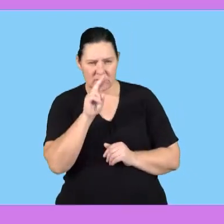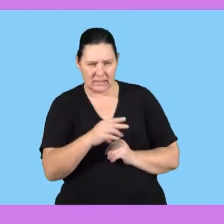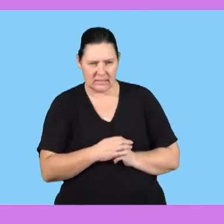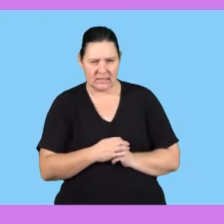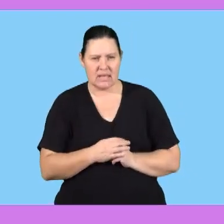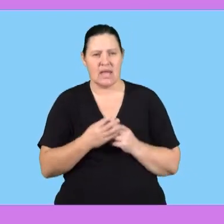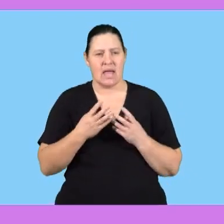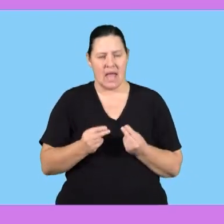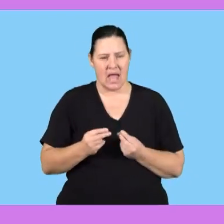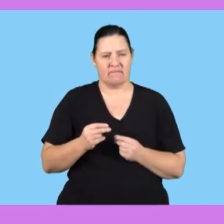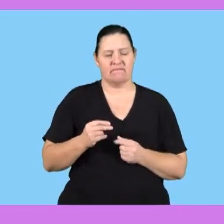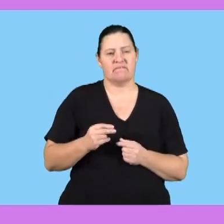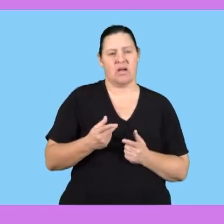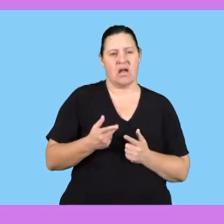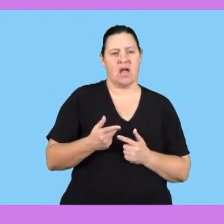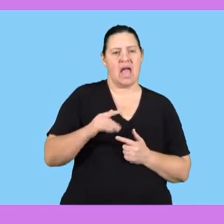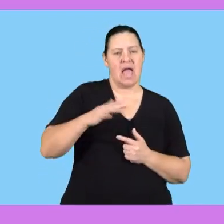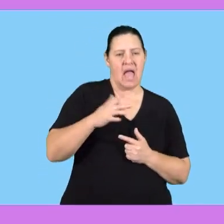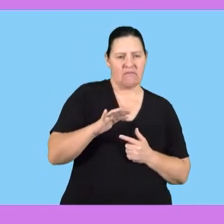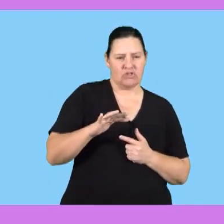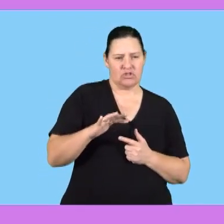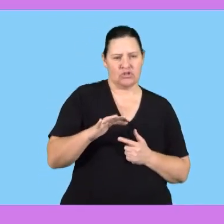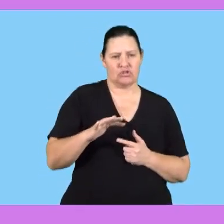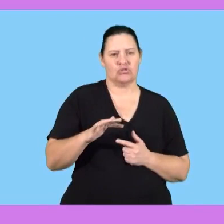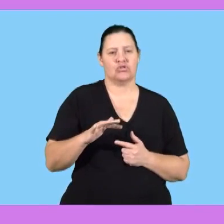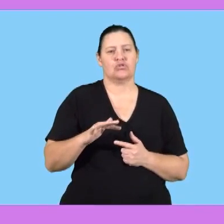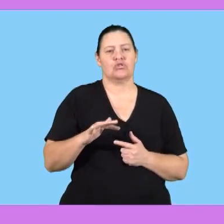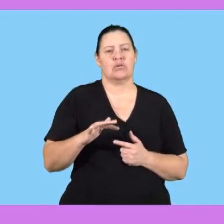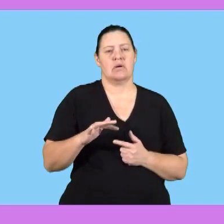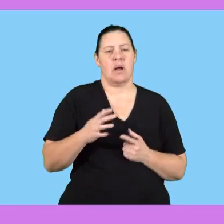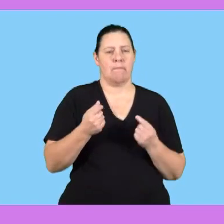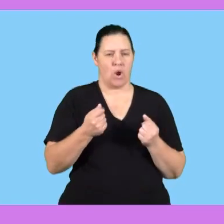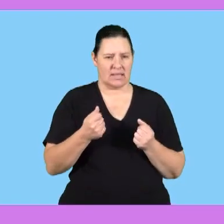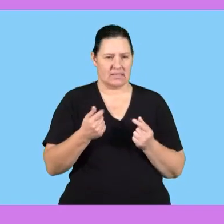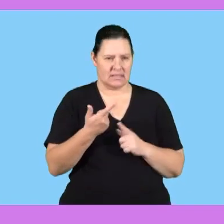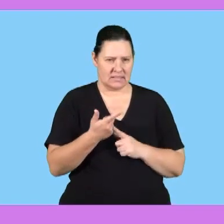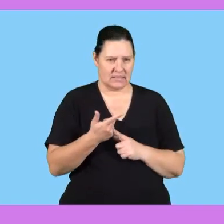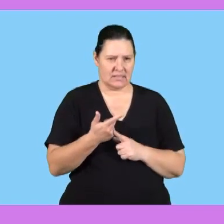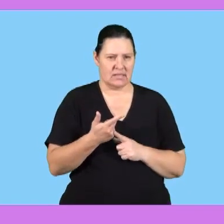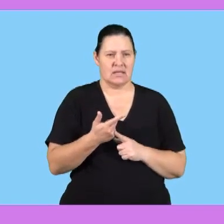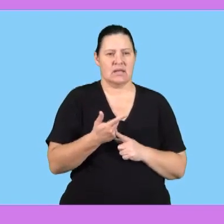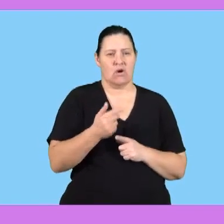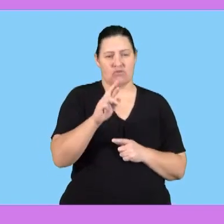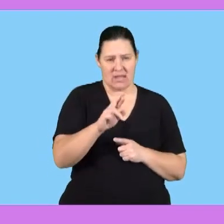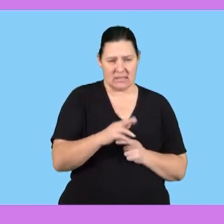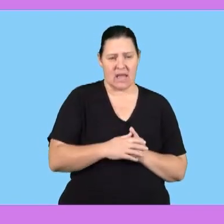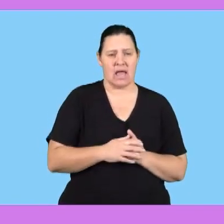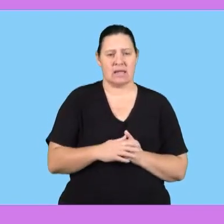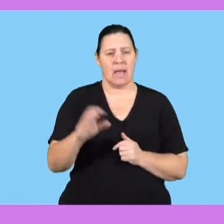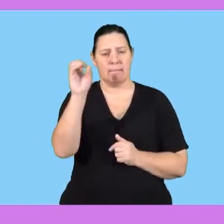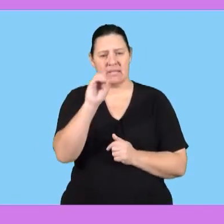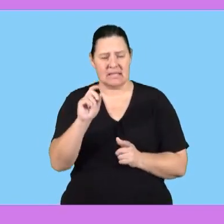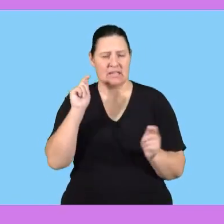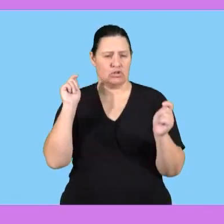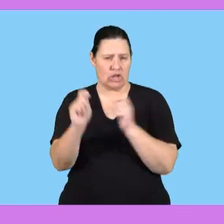else we note here is that we have our average mean price in rand. That's here on top, okay. And then we have our percentage